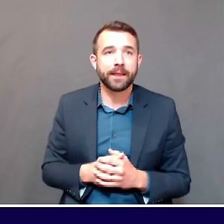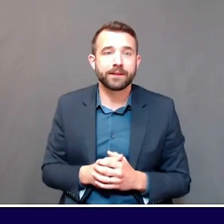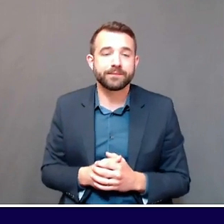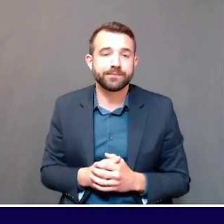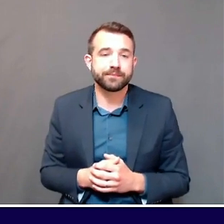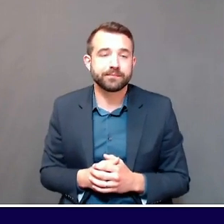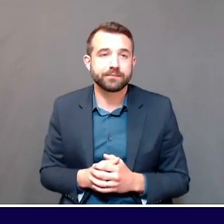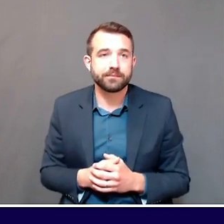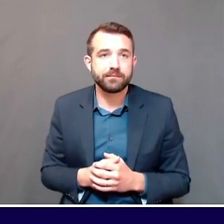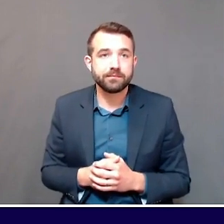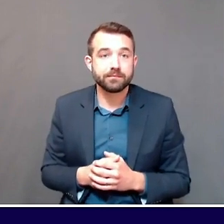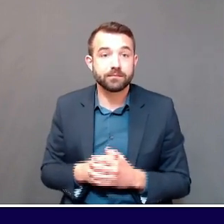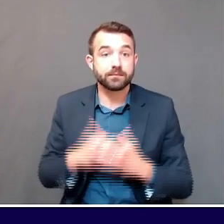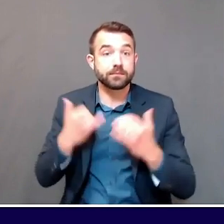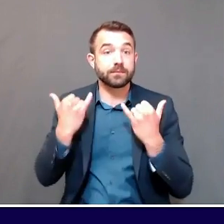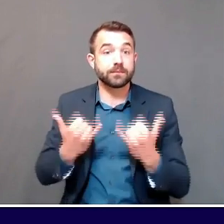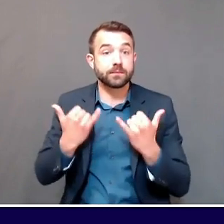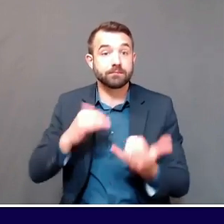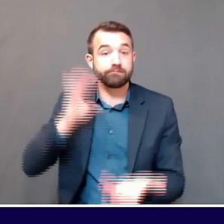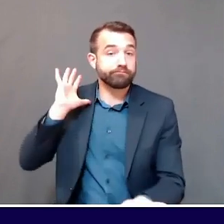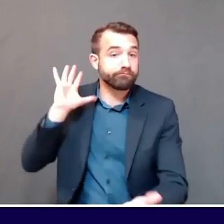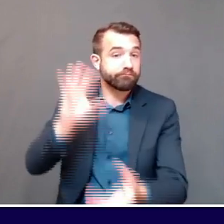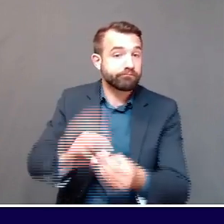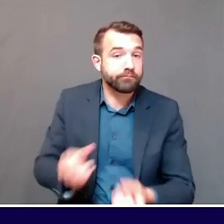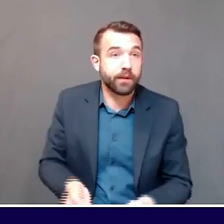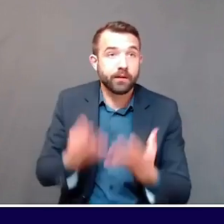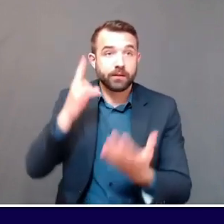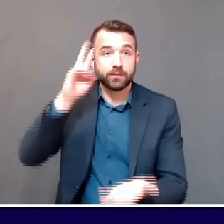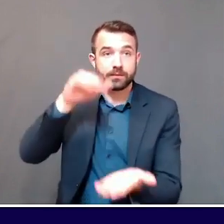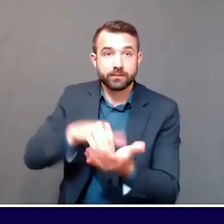Overall, Maine CDC is now reporting